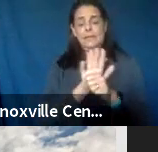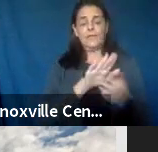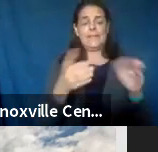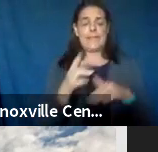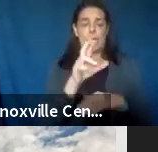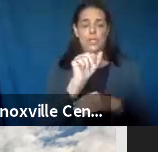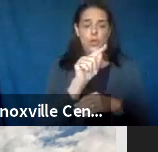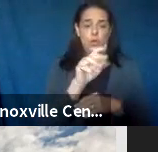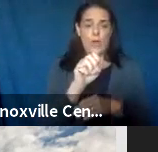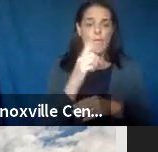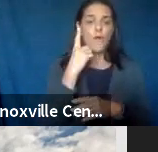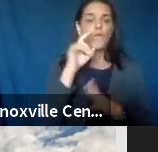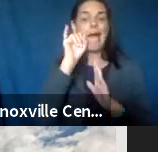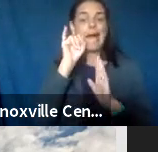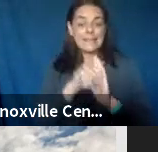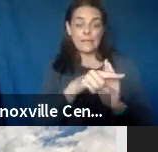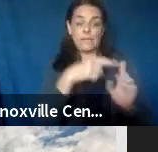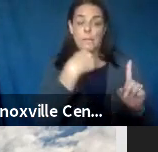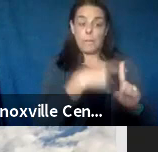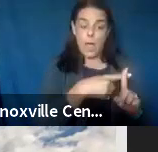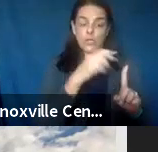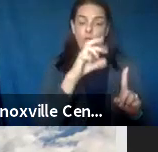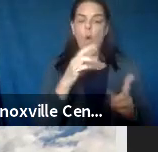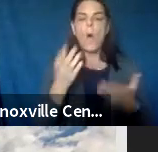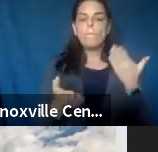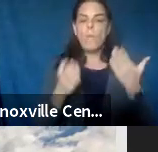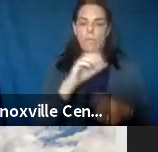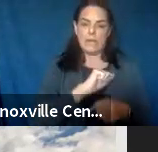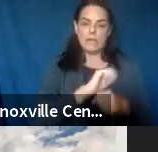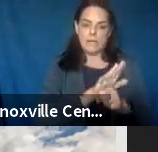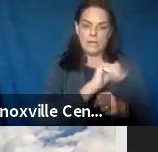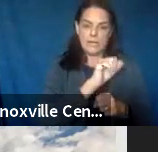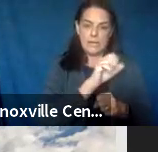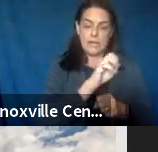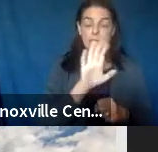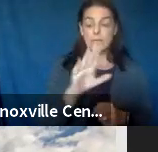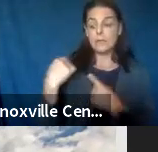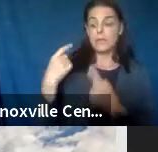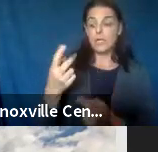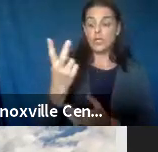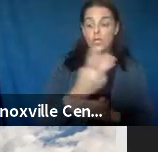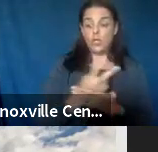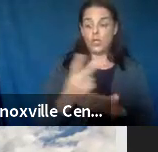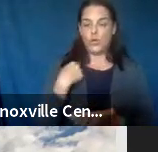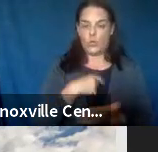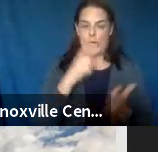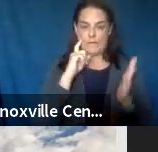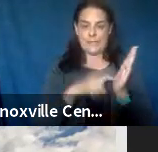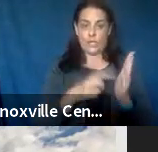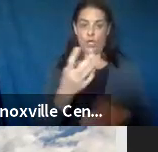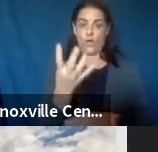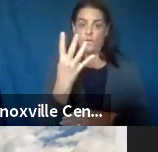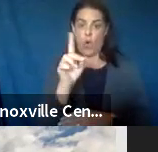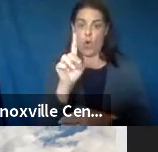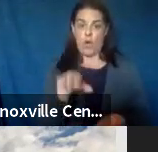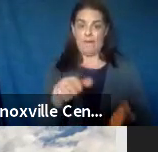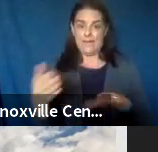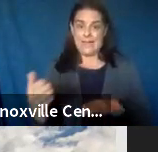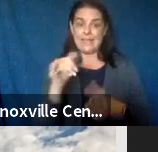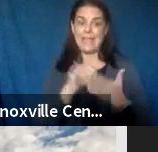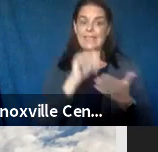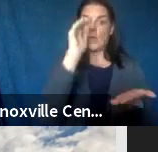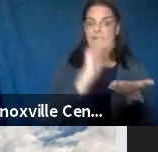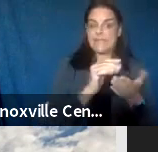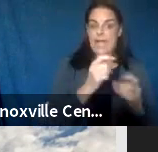rate for identified positive or probable cases. Over the past 2 weeks, we have seen 4 deaths, which is down from the 6 we